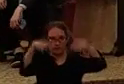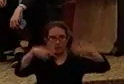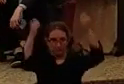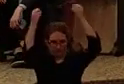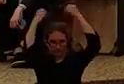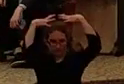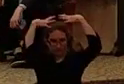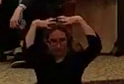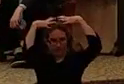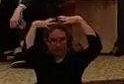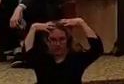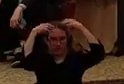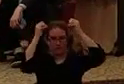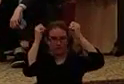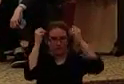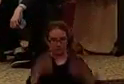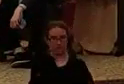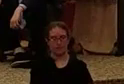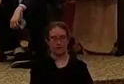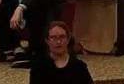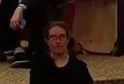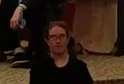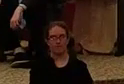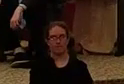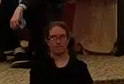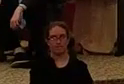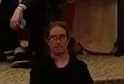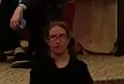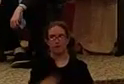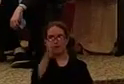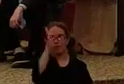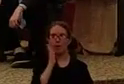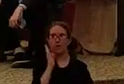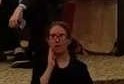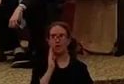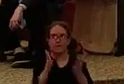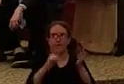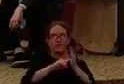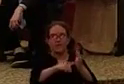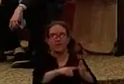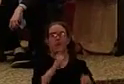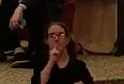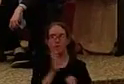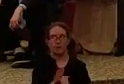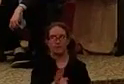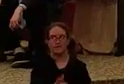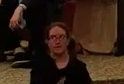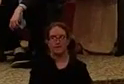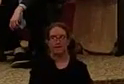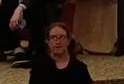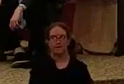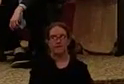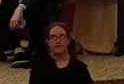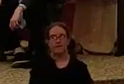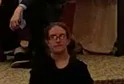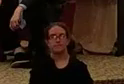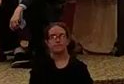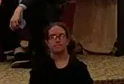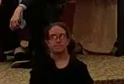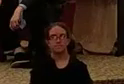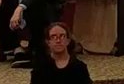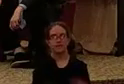head. You can drop it in your lap. Amen. But God will give you a sign, I promise you. And